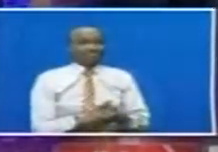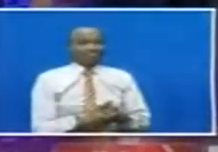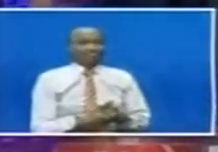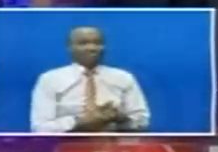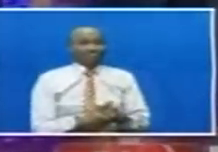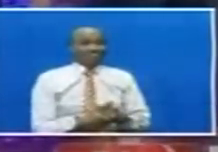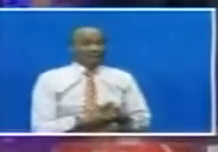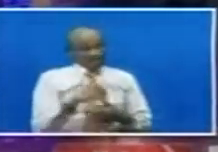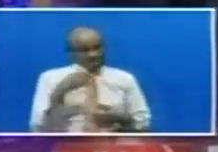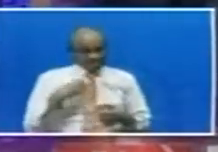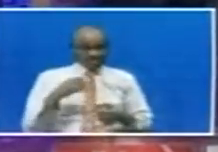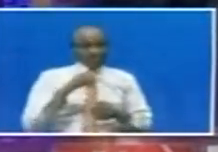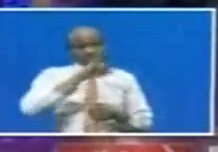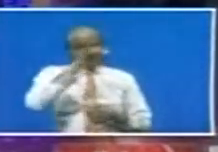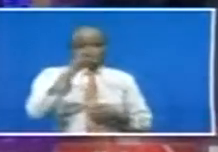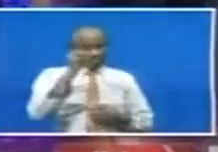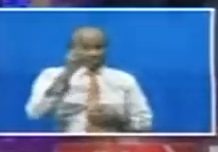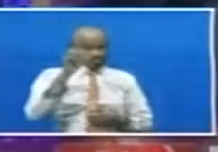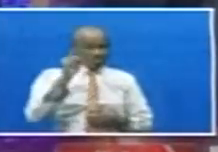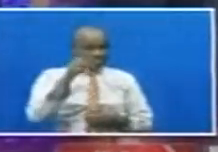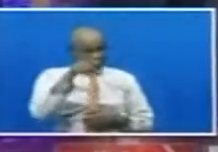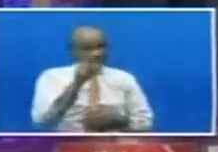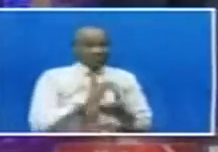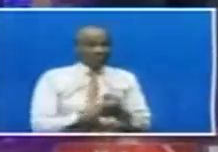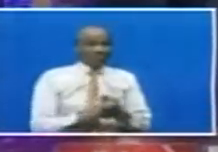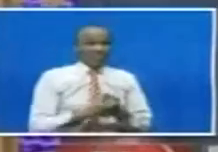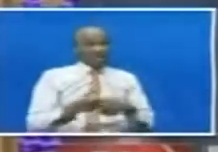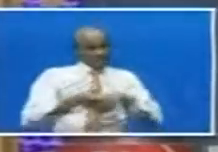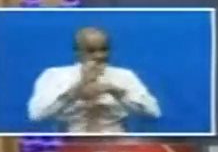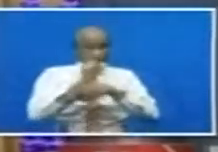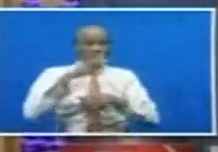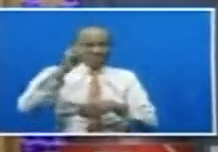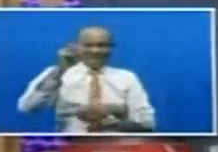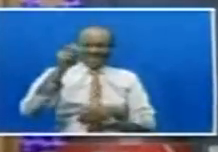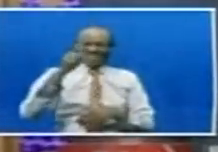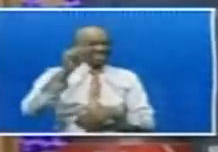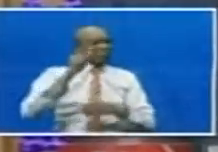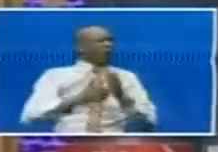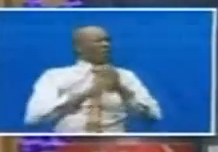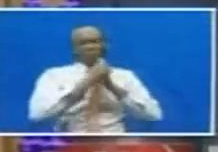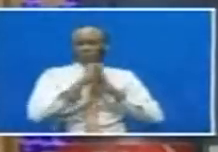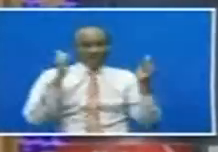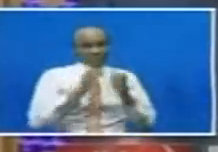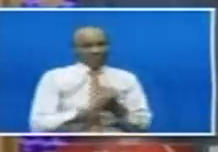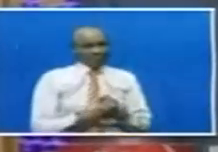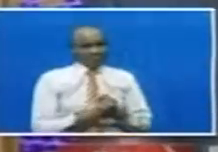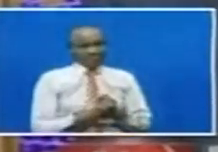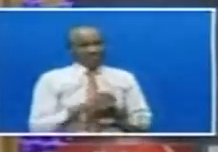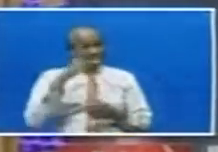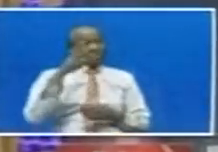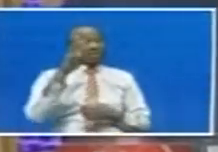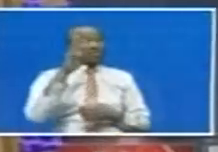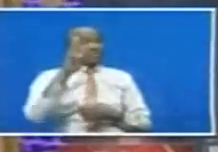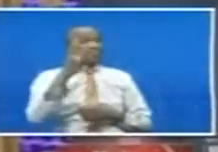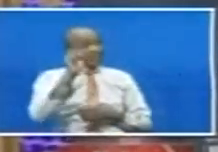The appointment of James Degwa to the Capital Markets. Capital Markets Authority, yeah, that's brilliant. Okay. Richard Leakey, KWS. Richard